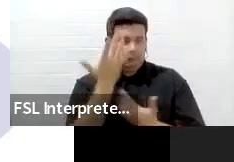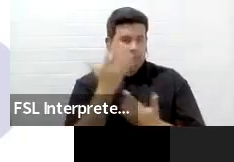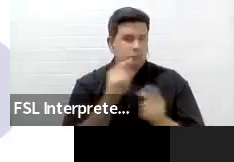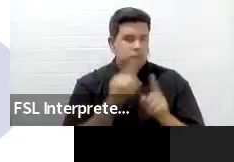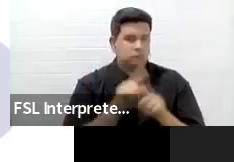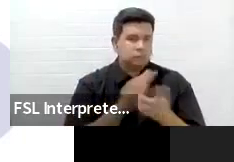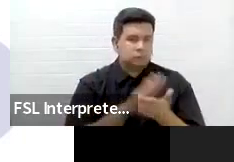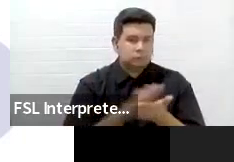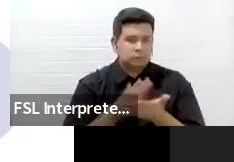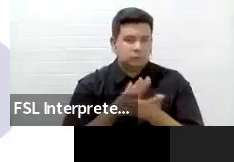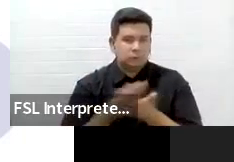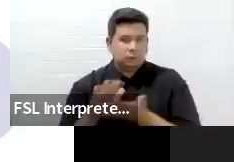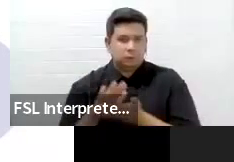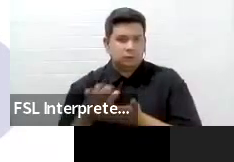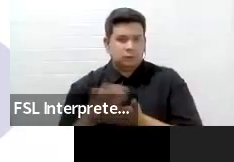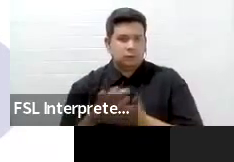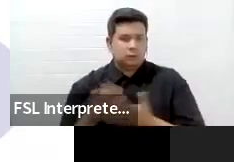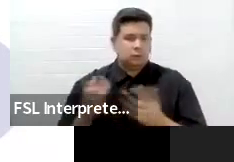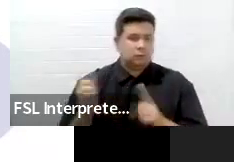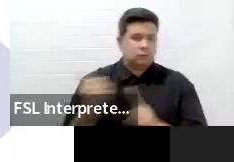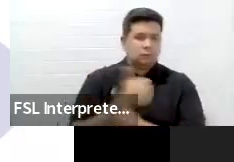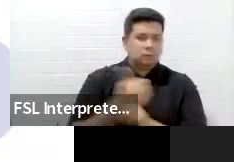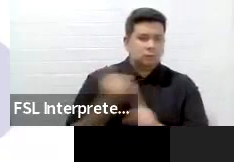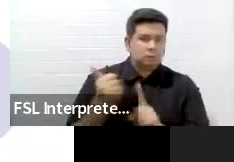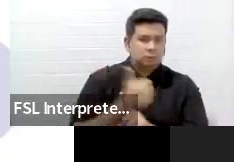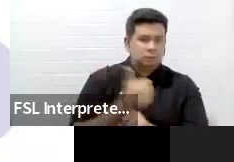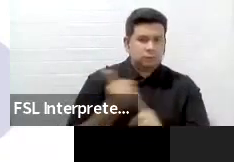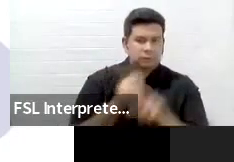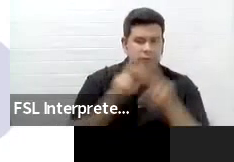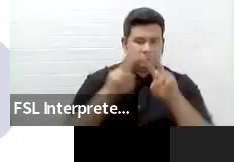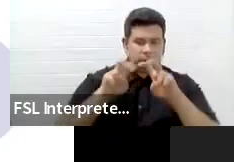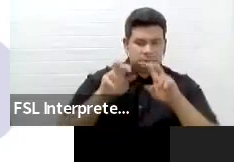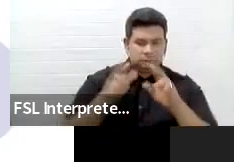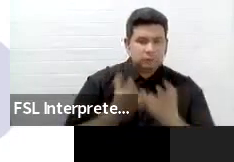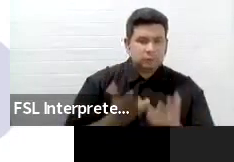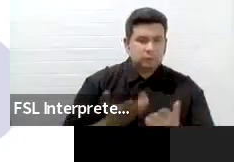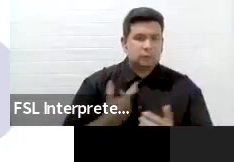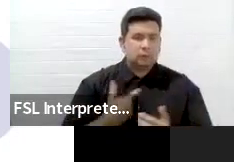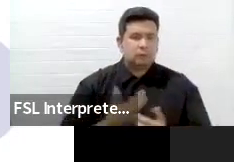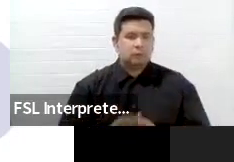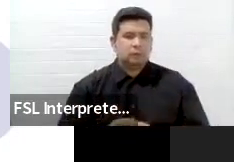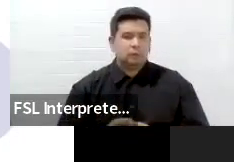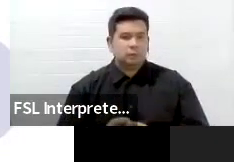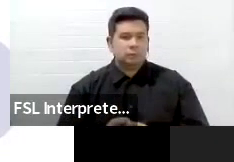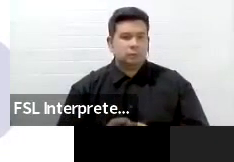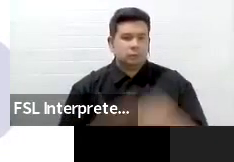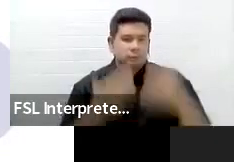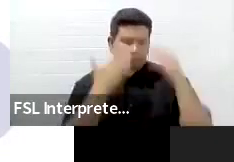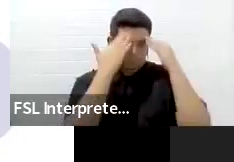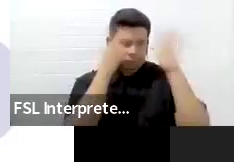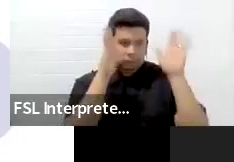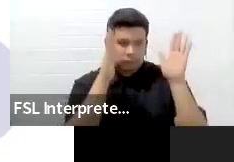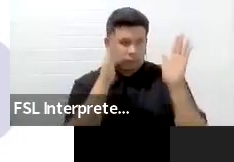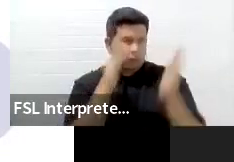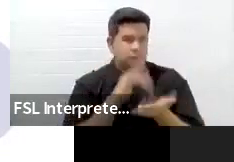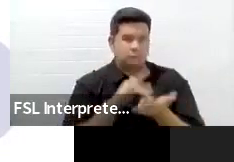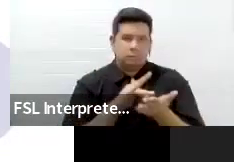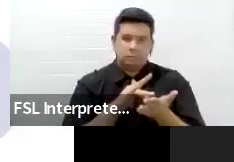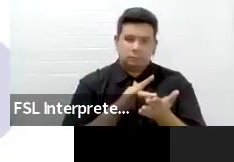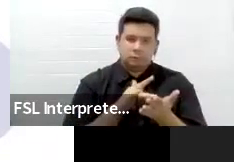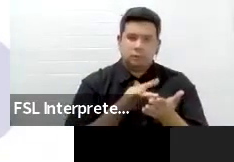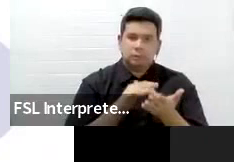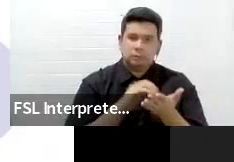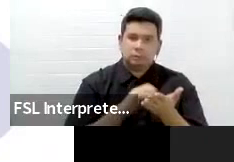the wagons, the abusive inspectors, the unknowing medical practitioners, no, the hardships and pains of San